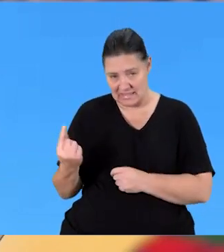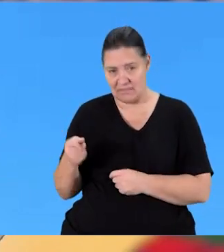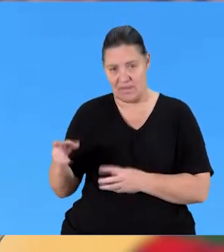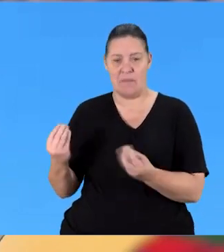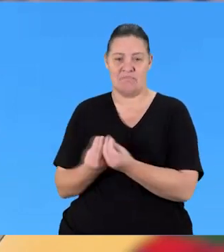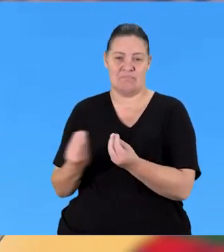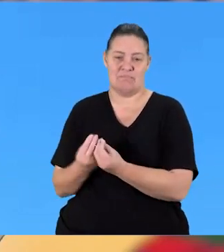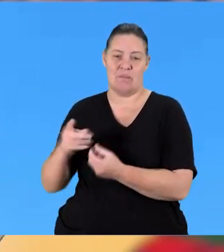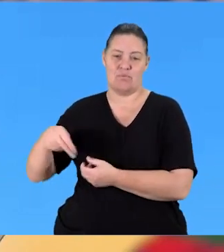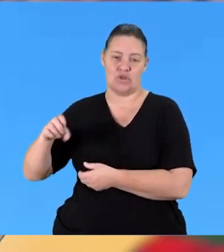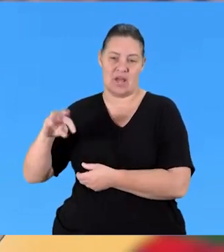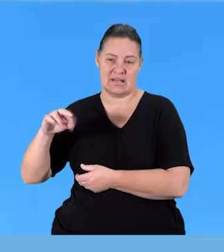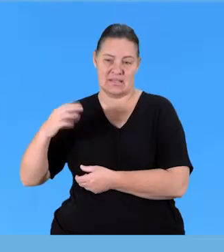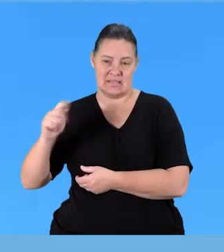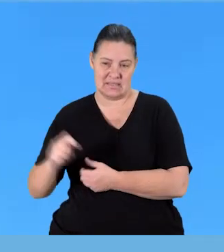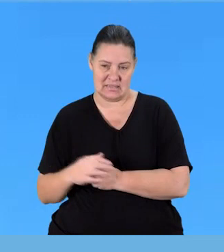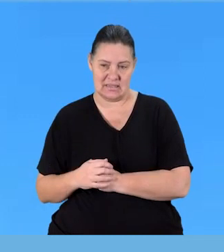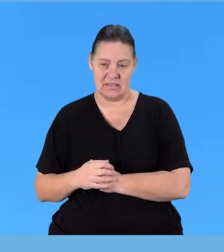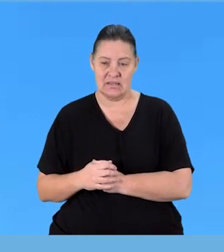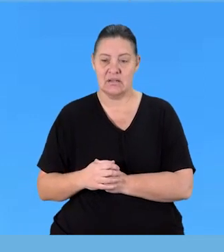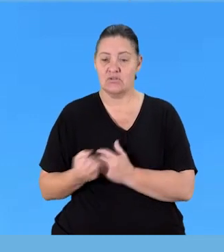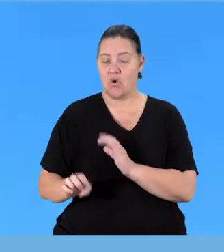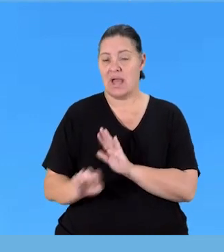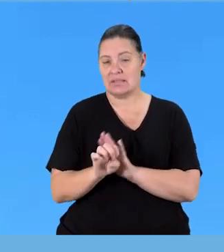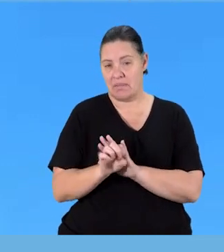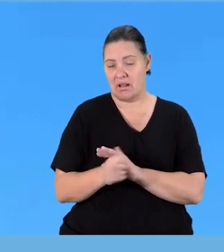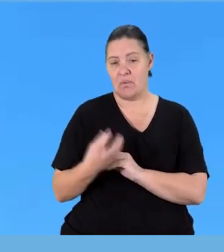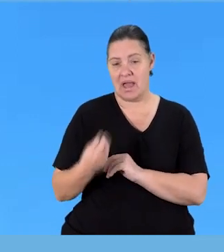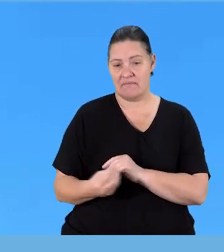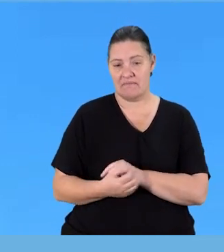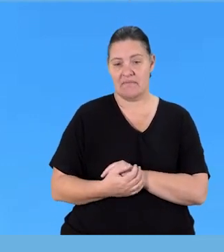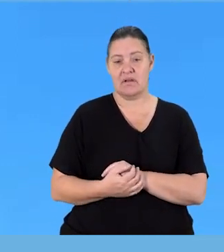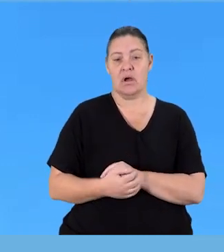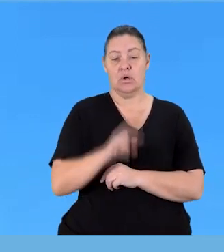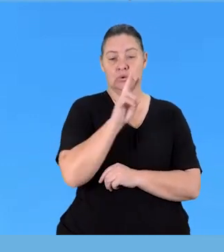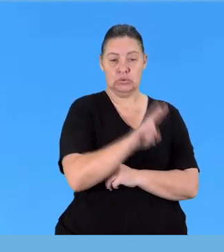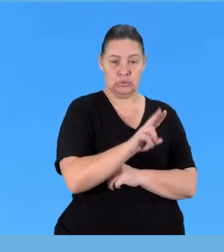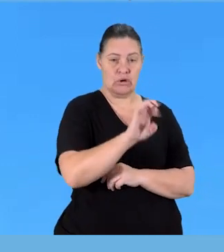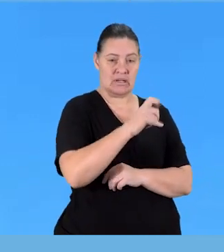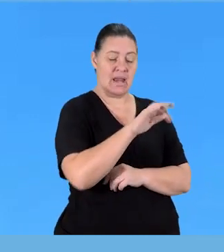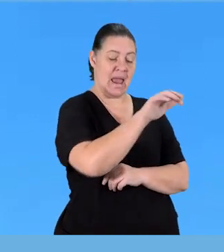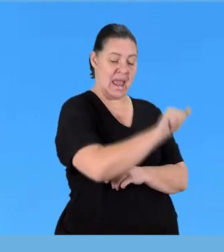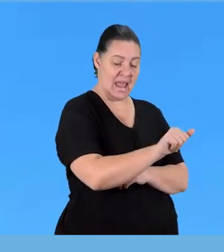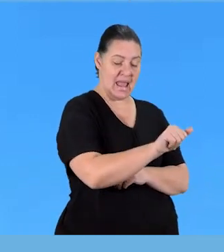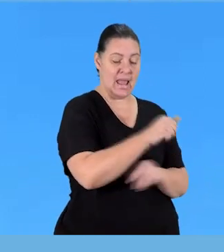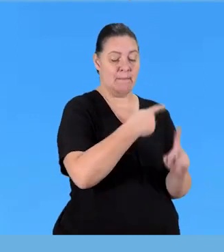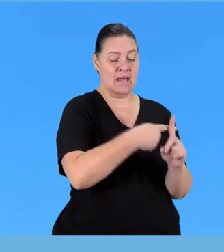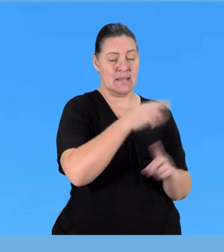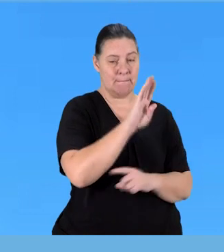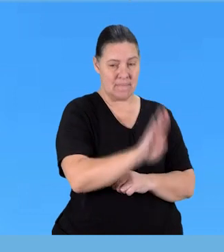something else is the product. So as we have as our example here, we have the two reactants A and